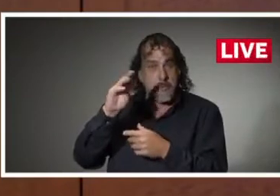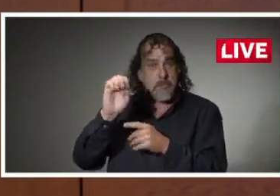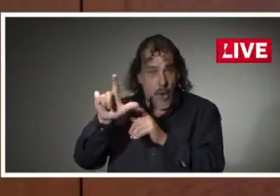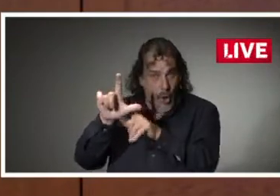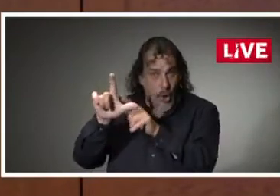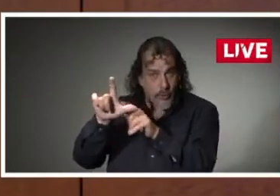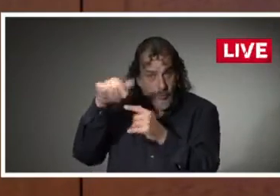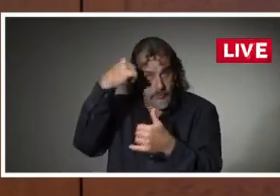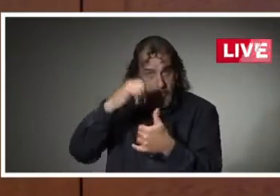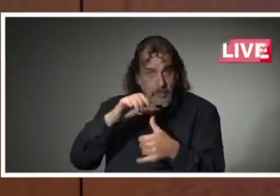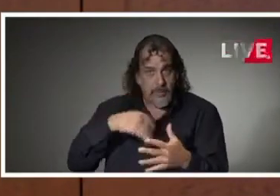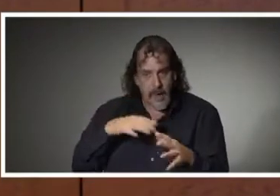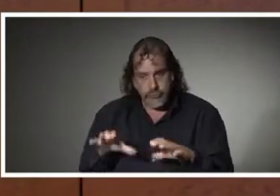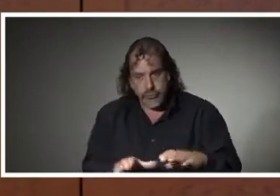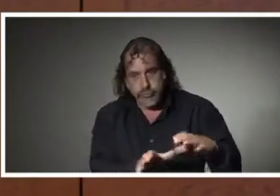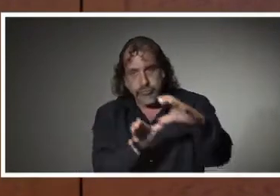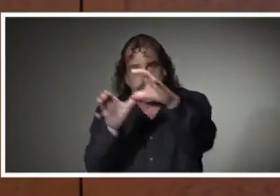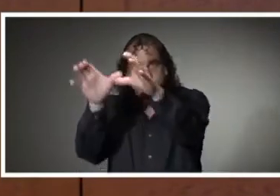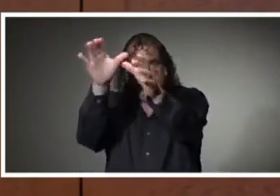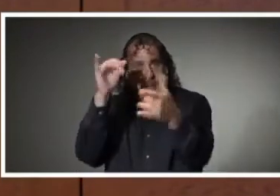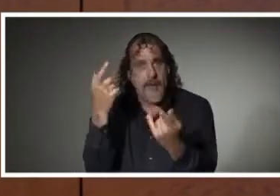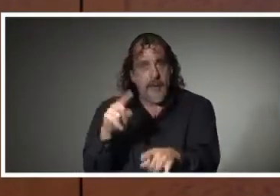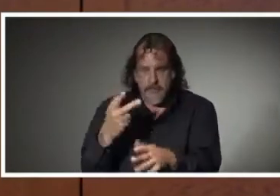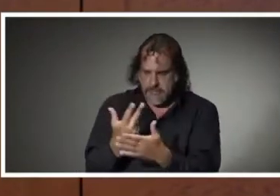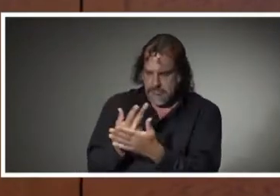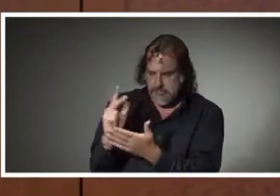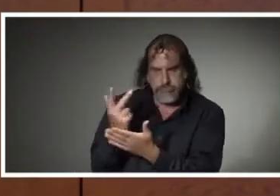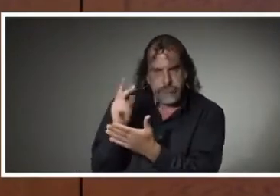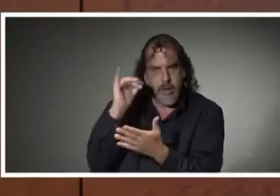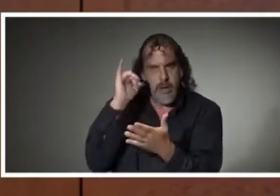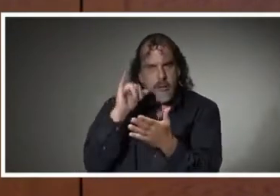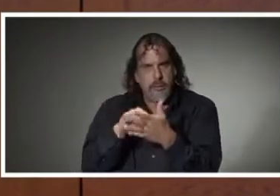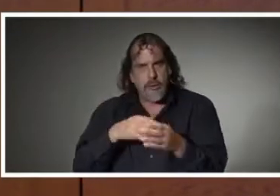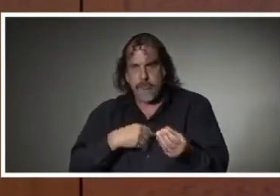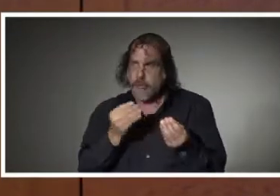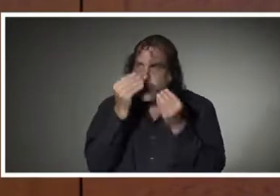have submitted to FEMA within our timeline